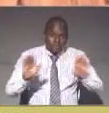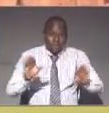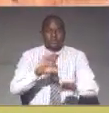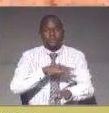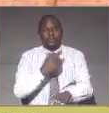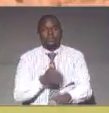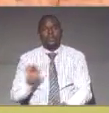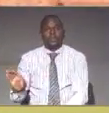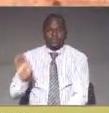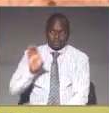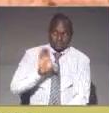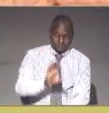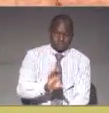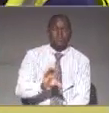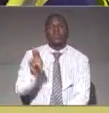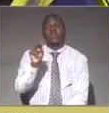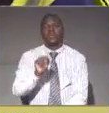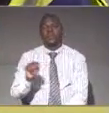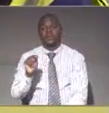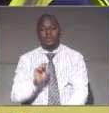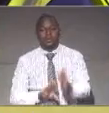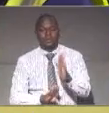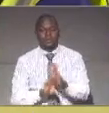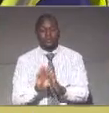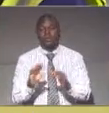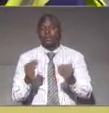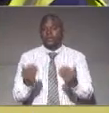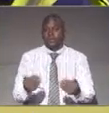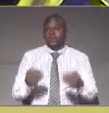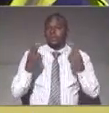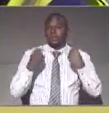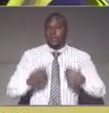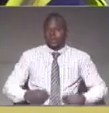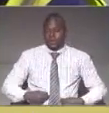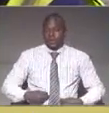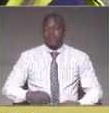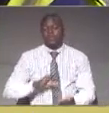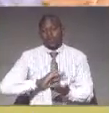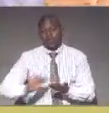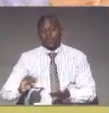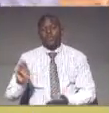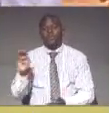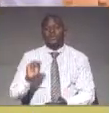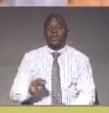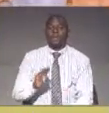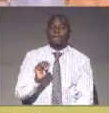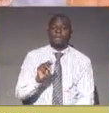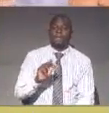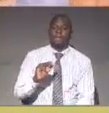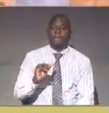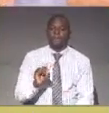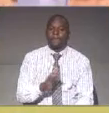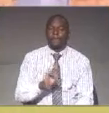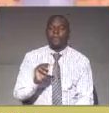resources allocated for national development. Meanwhile, the mayor of Hoima municipality, Mary Grace Mugasa, said that